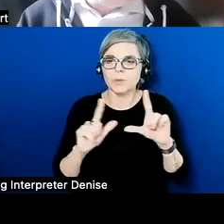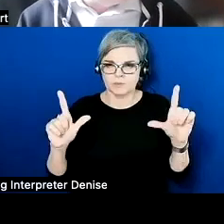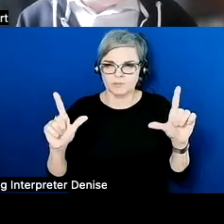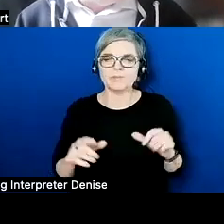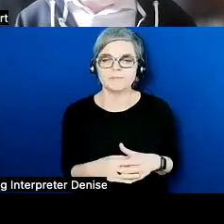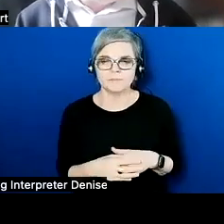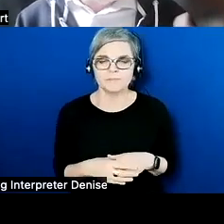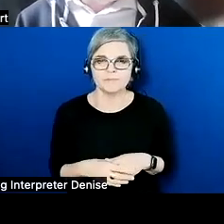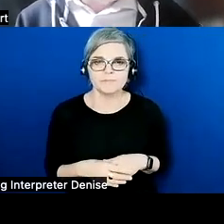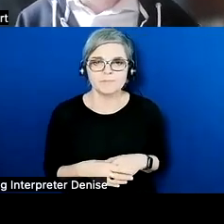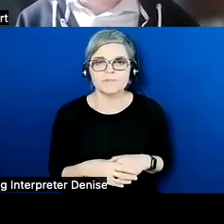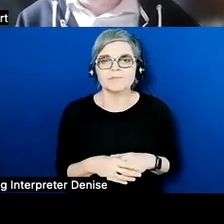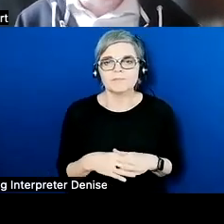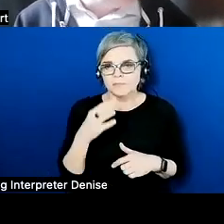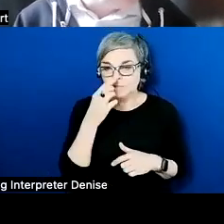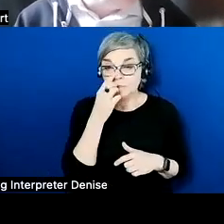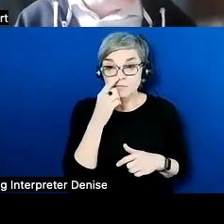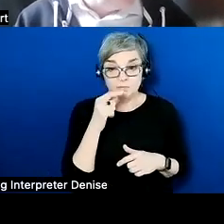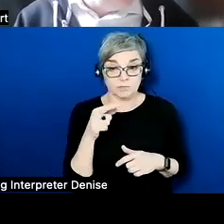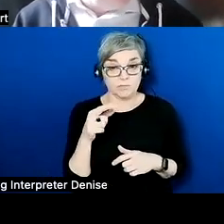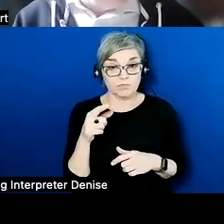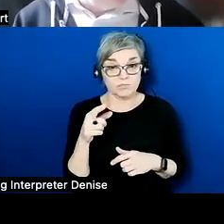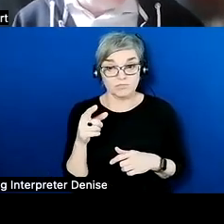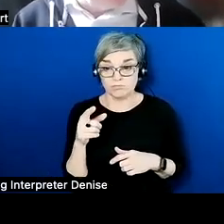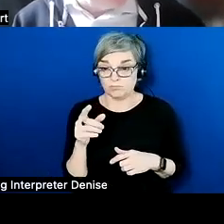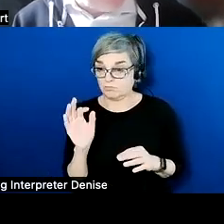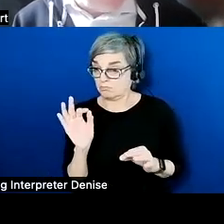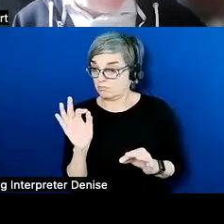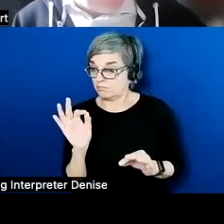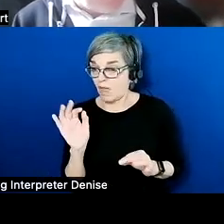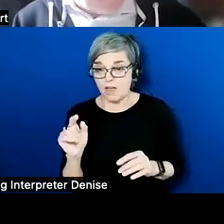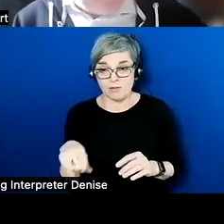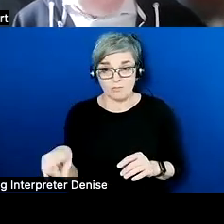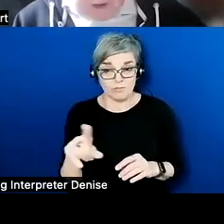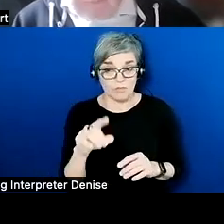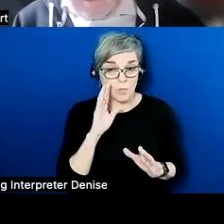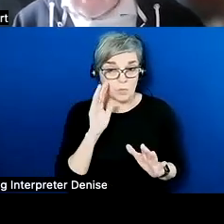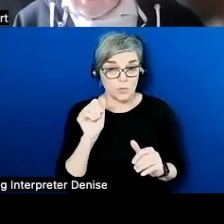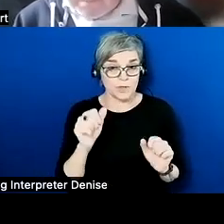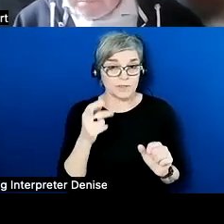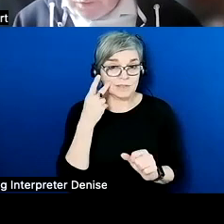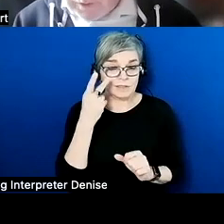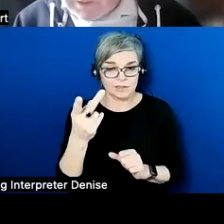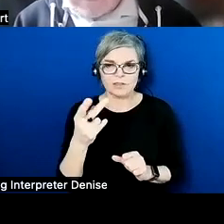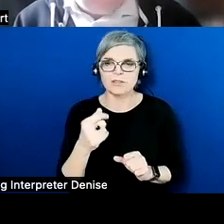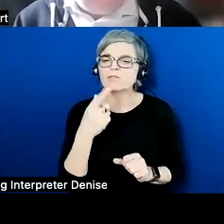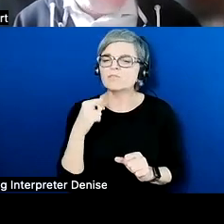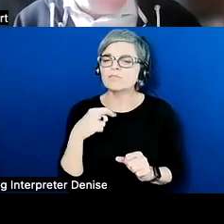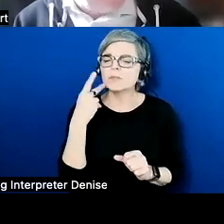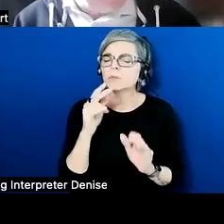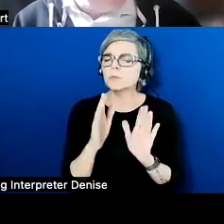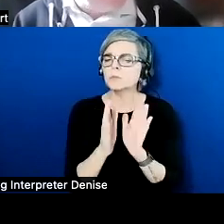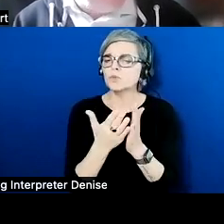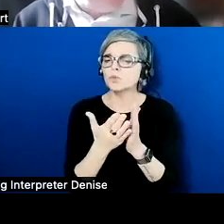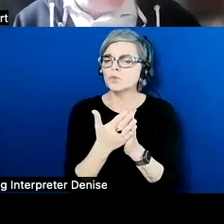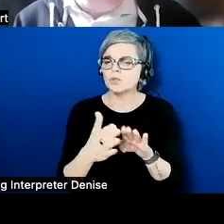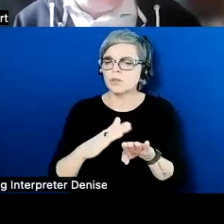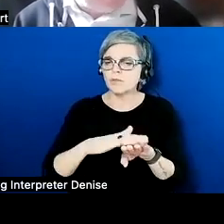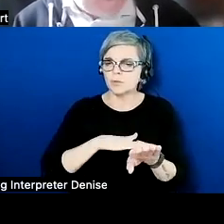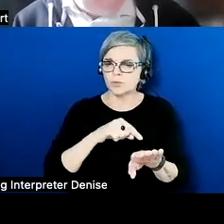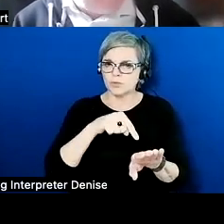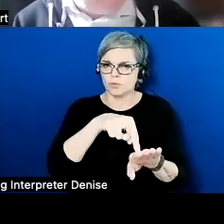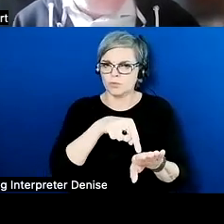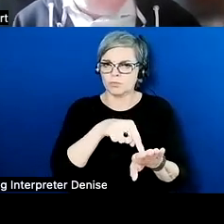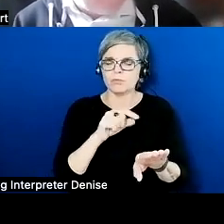Okay, so hopefully you can now see that there is a cover of a book, and this was a book that